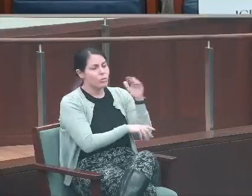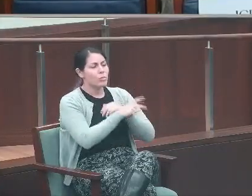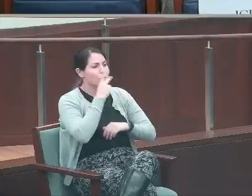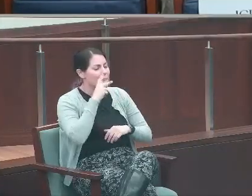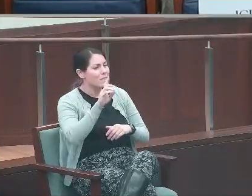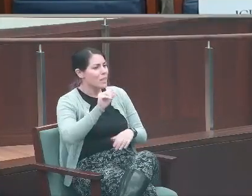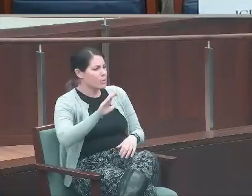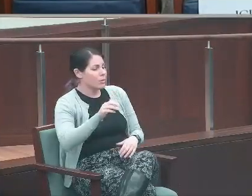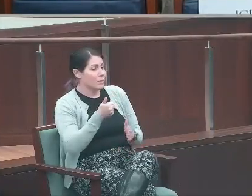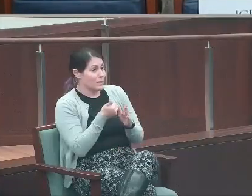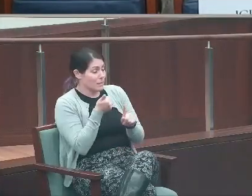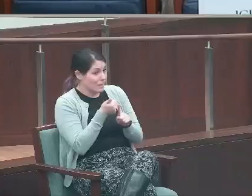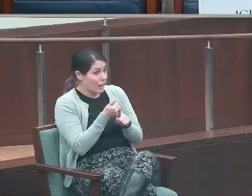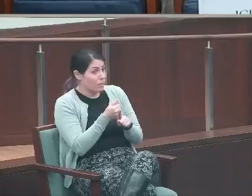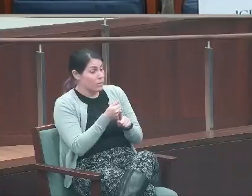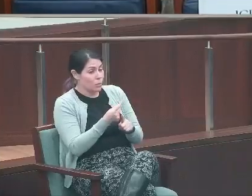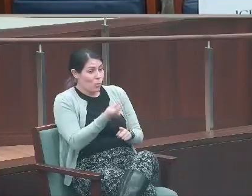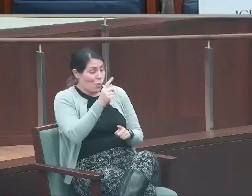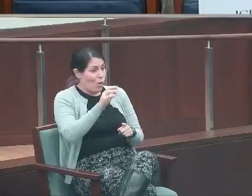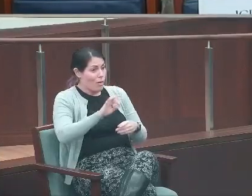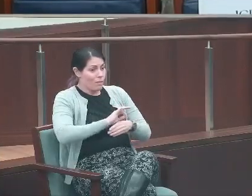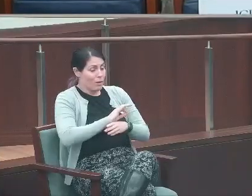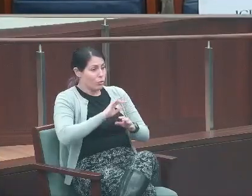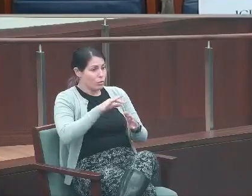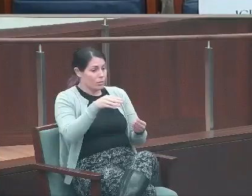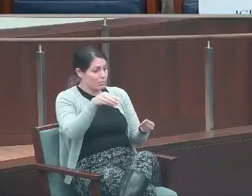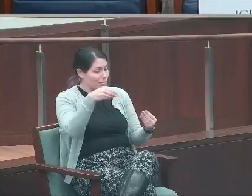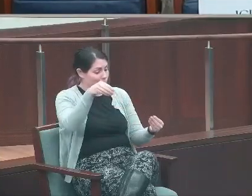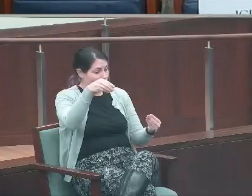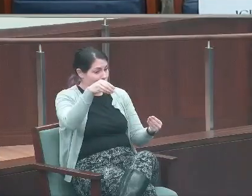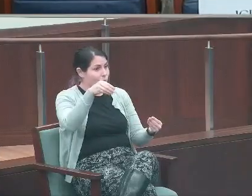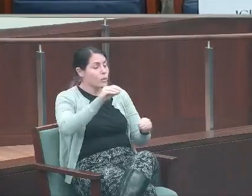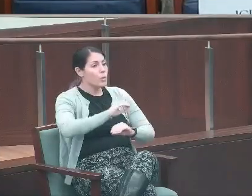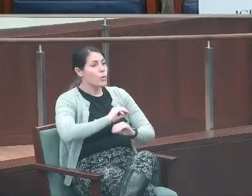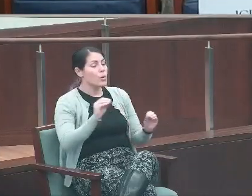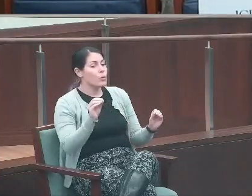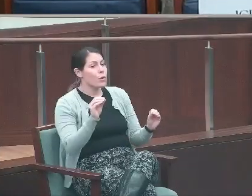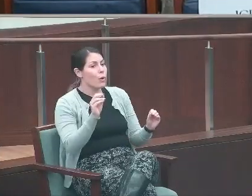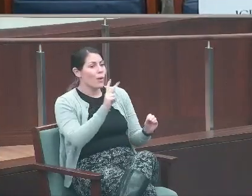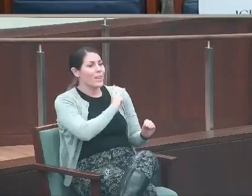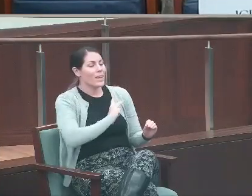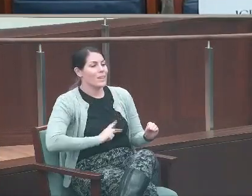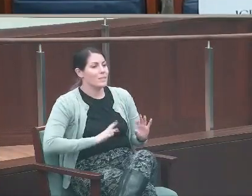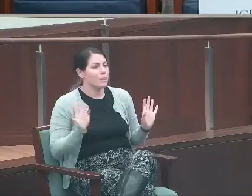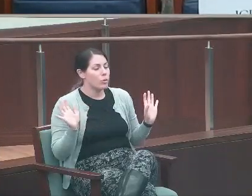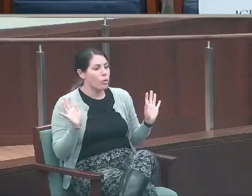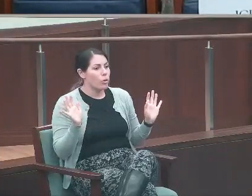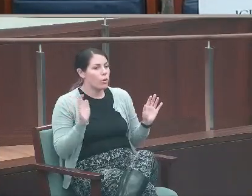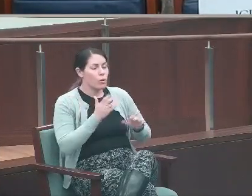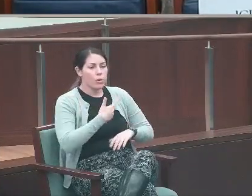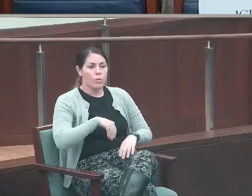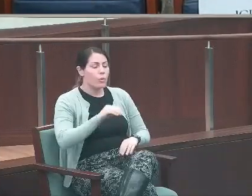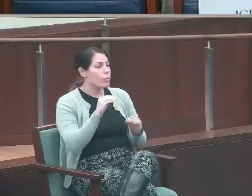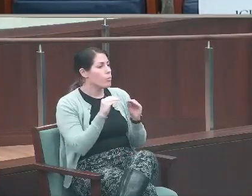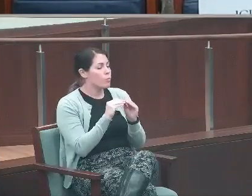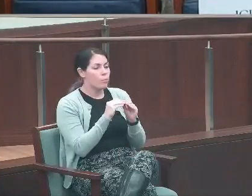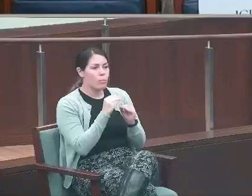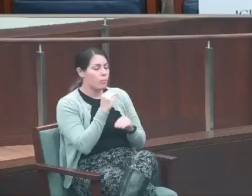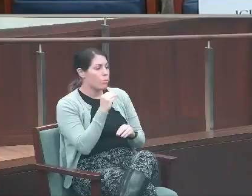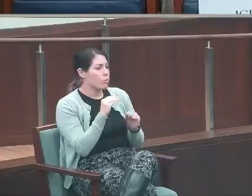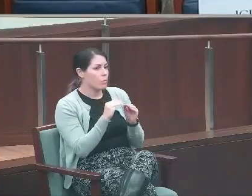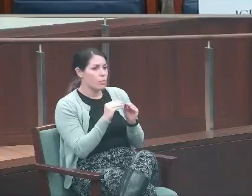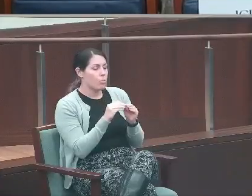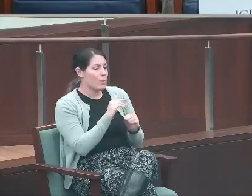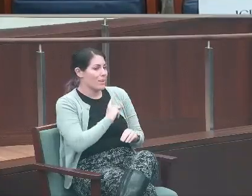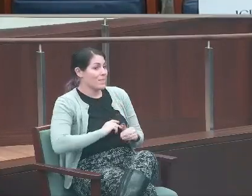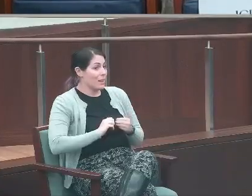having essentially one function: no more kings, right? We wanted no more kings, and the way we did that brilliantly,